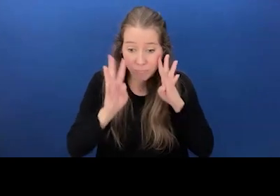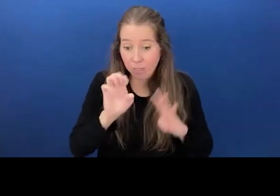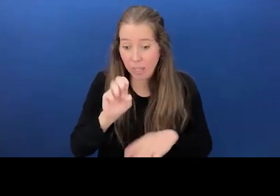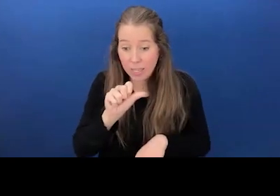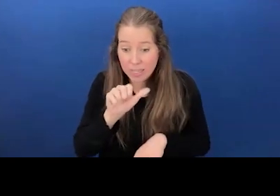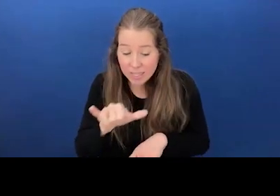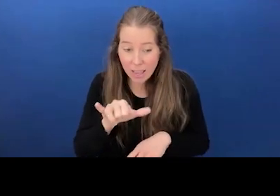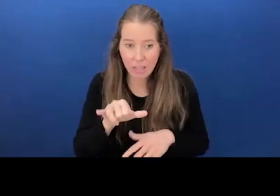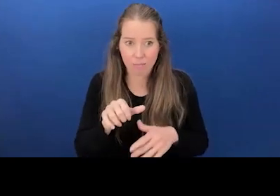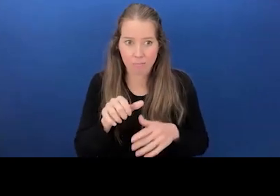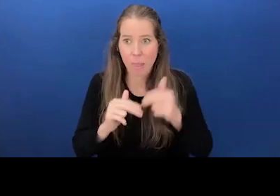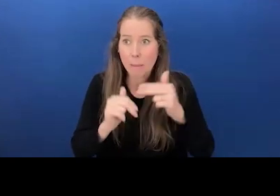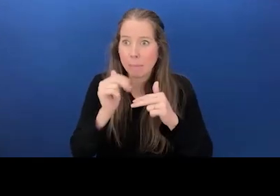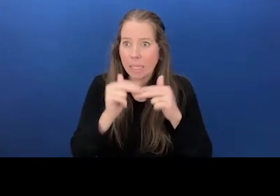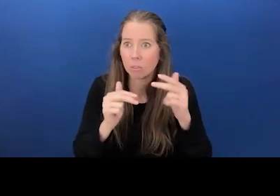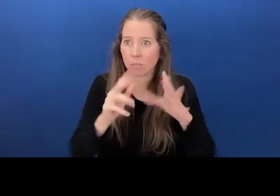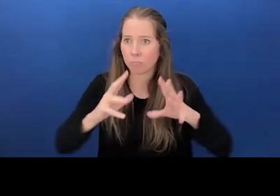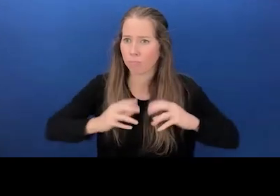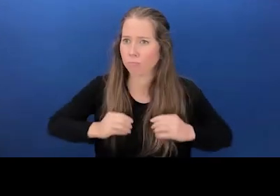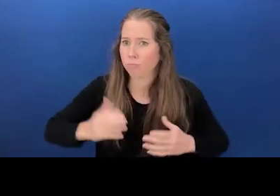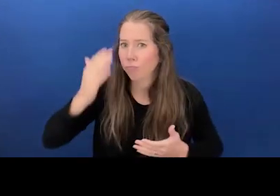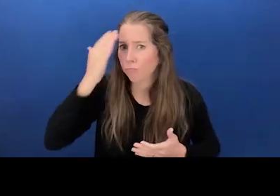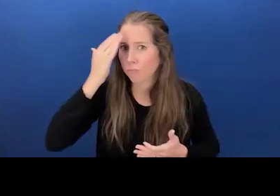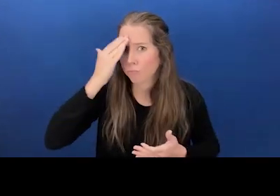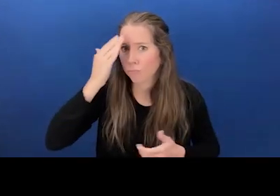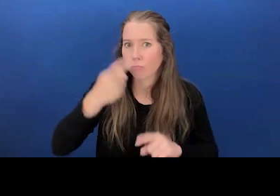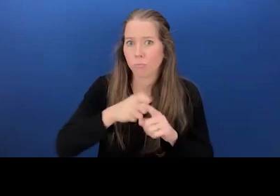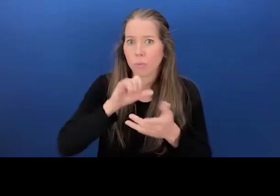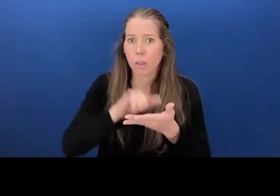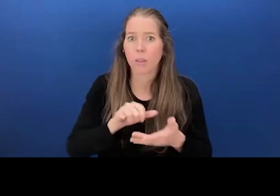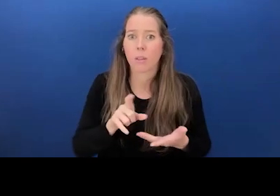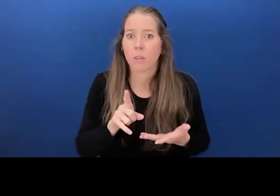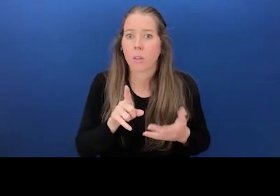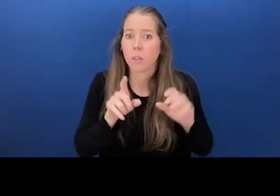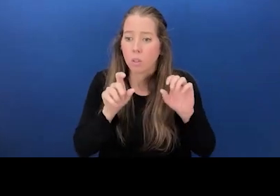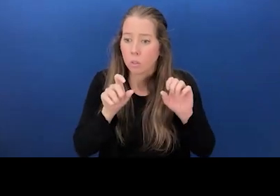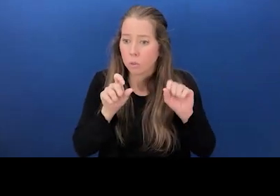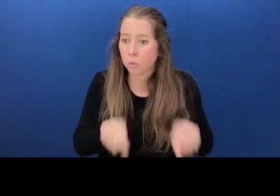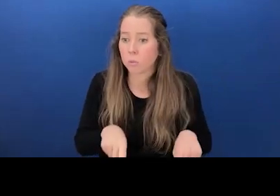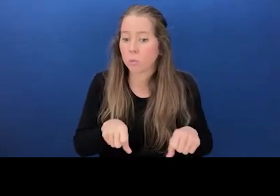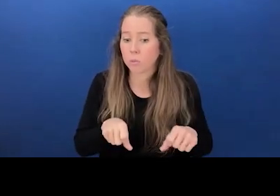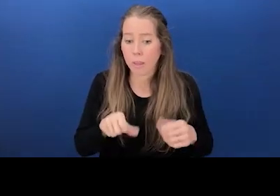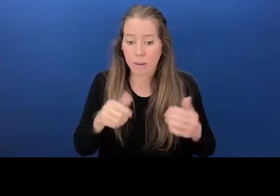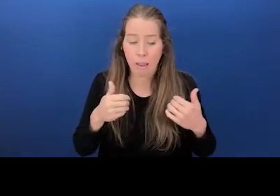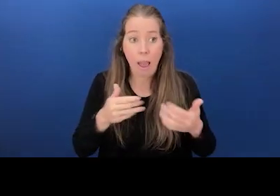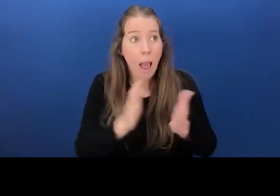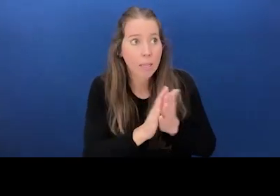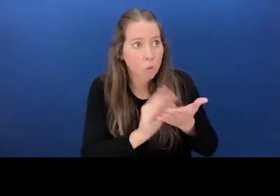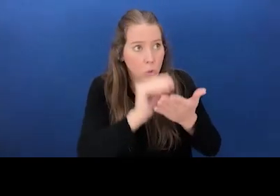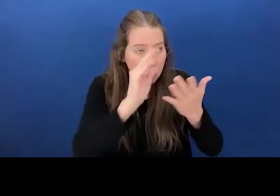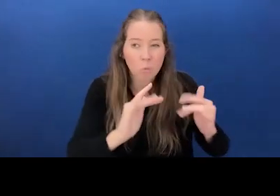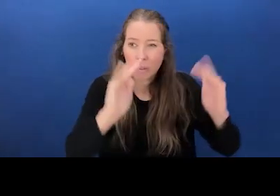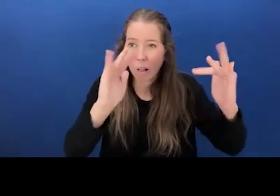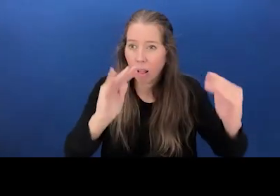it and they have to embrace the knowledge of it. You can do little tests along the way, like ask the student to dumb it down. That essay